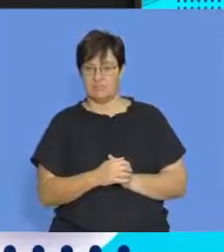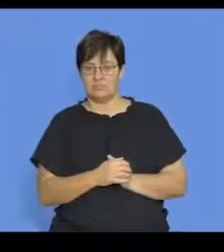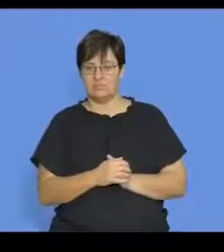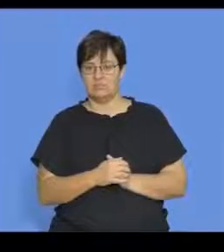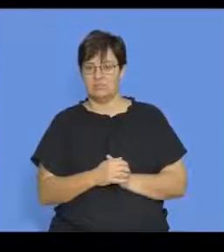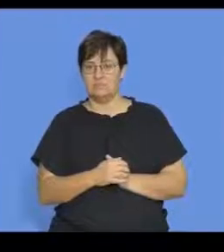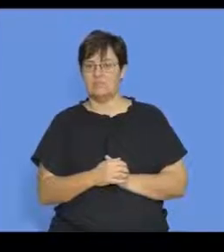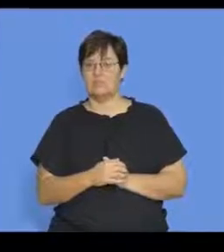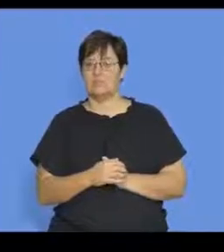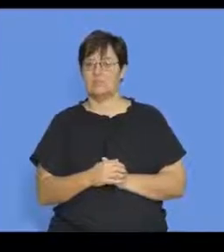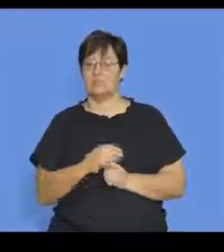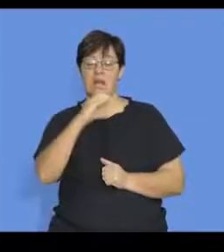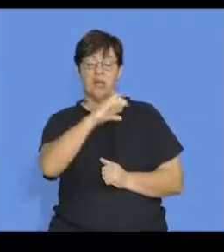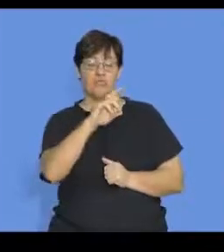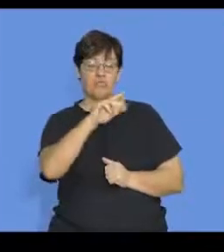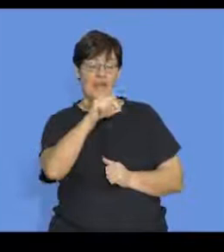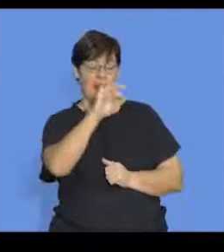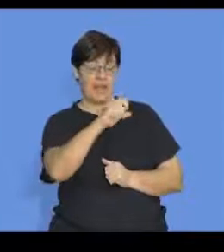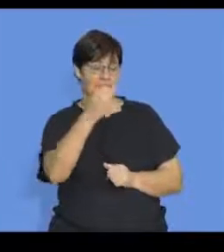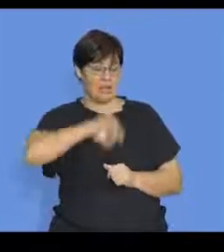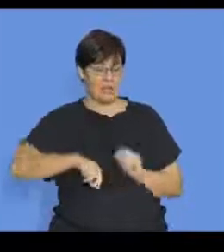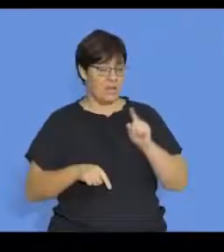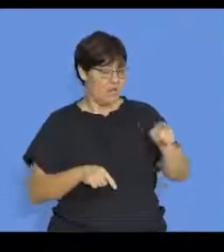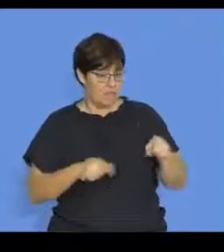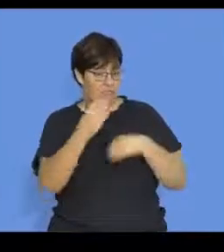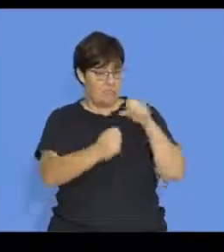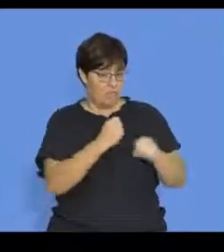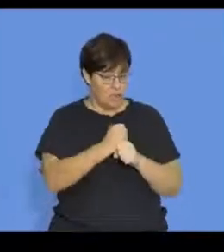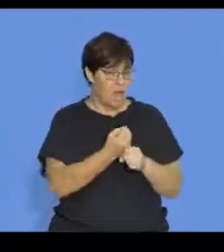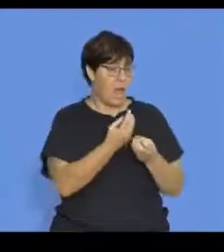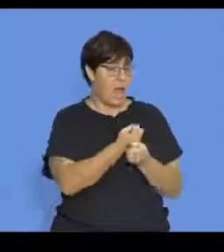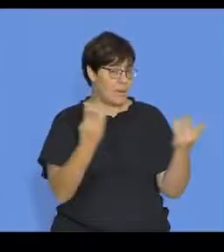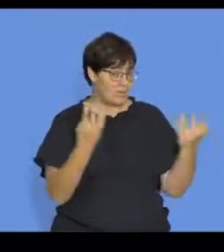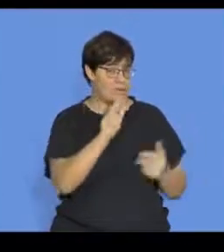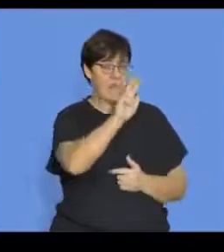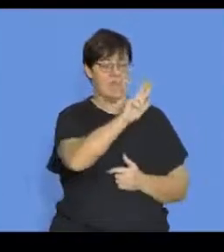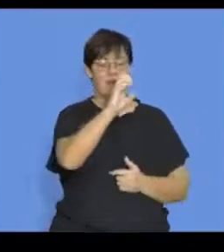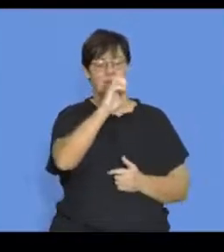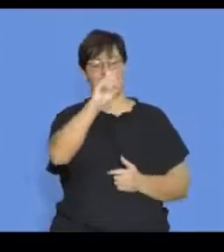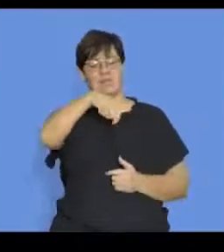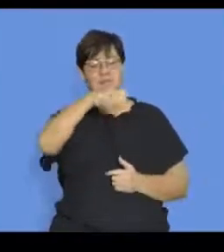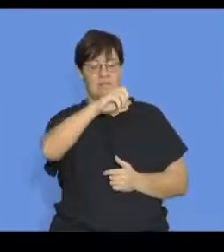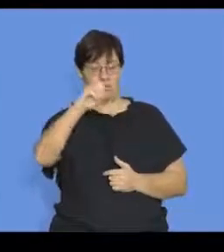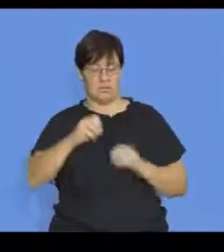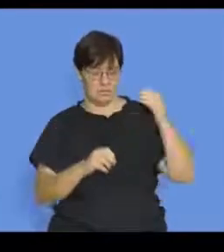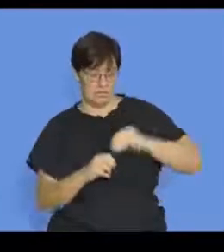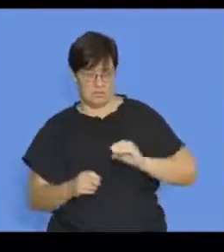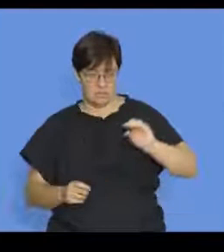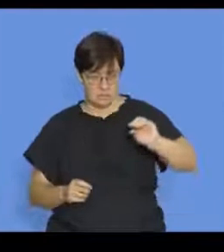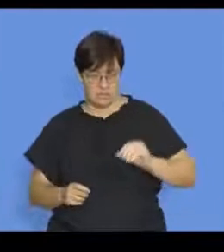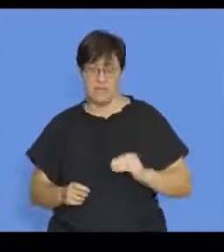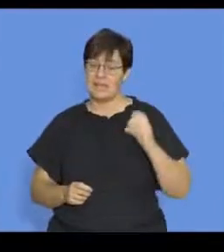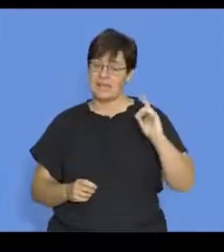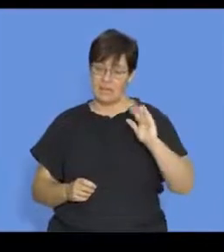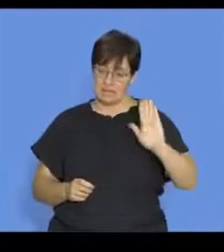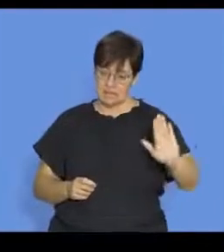this case, Craig's salary for the year was 800,000, right? So we've allocated that